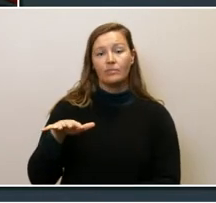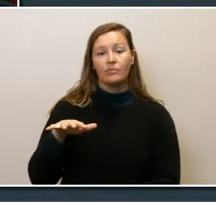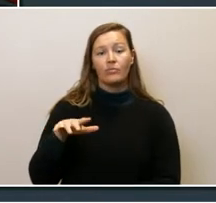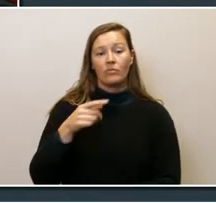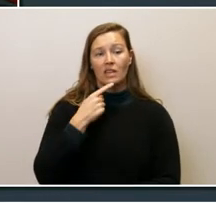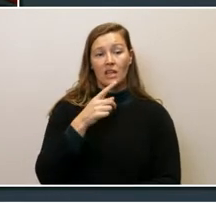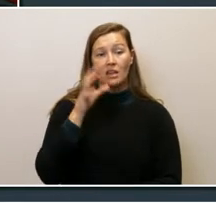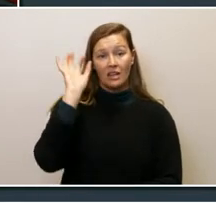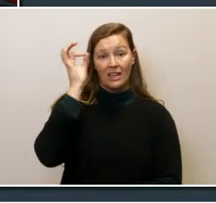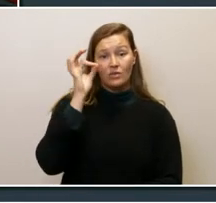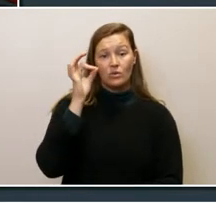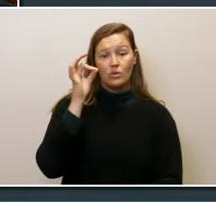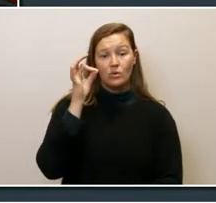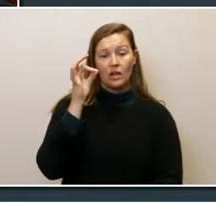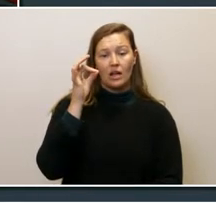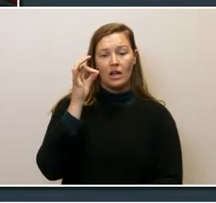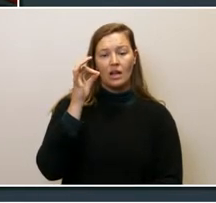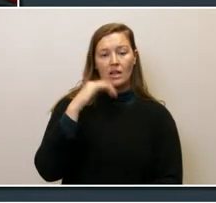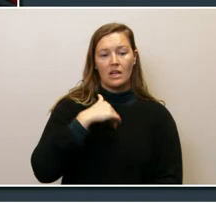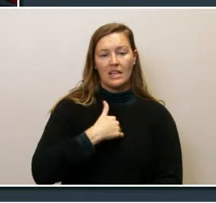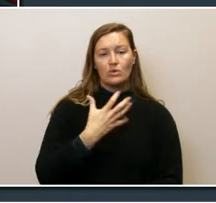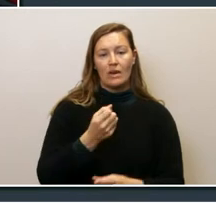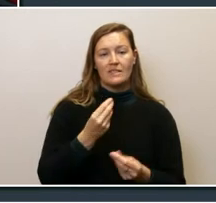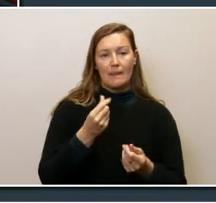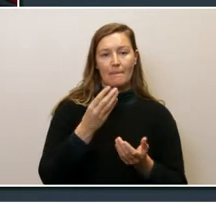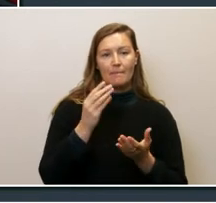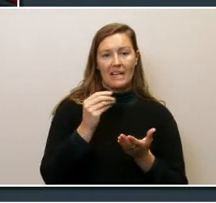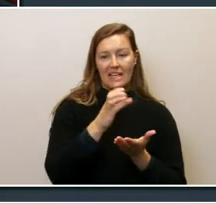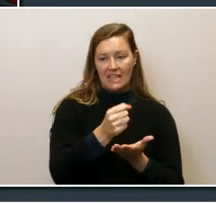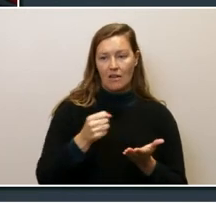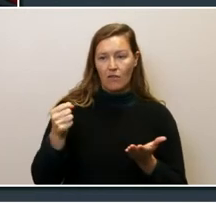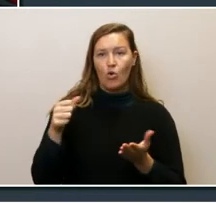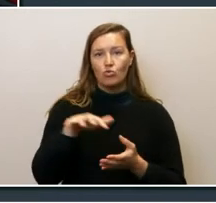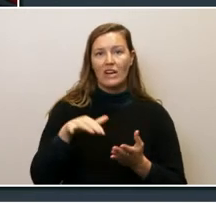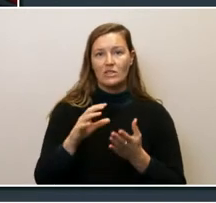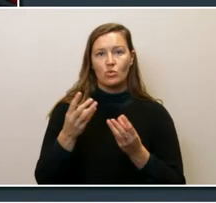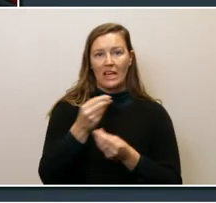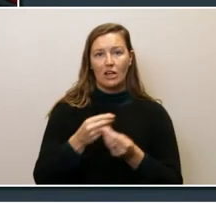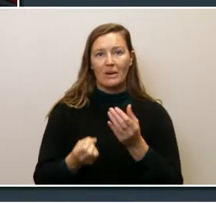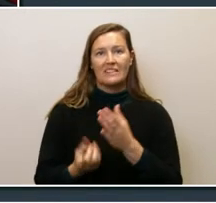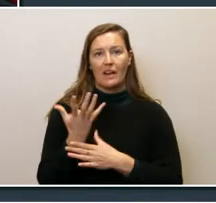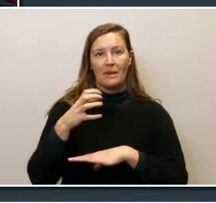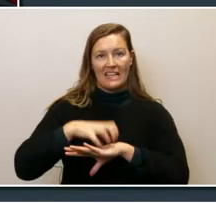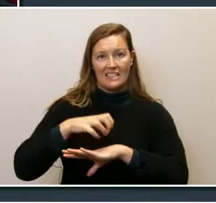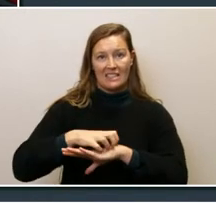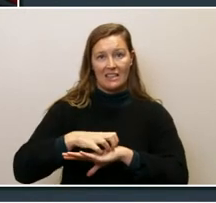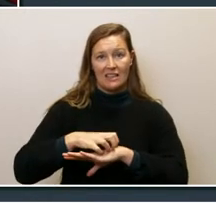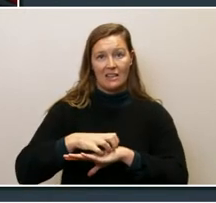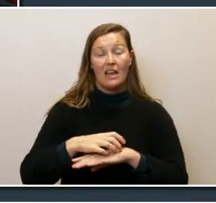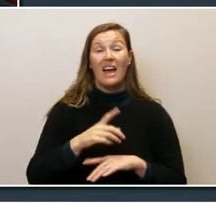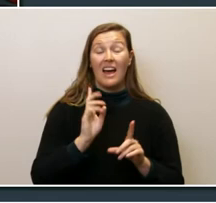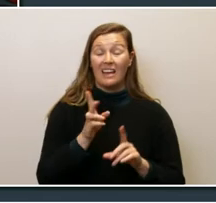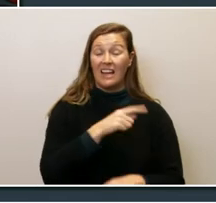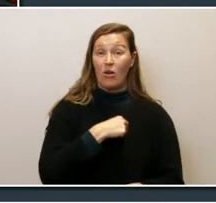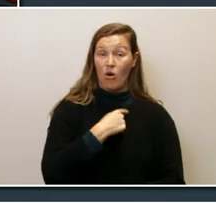the council puts aside a decent amount of money for a regional economic development agency. I'll be